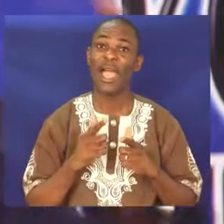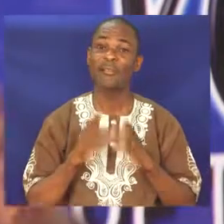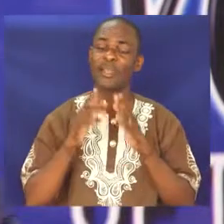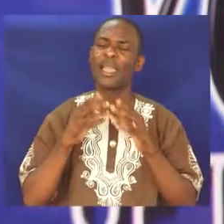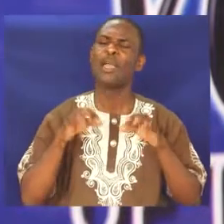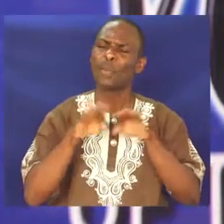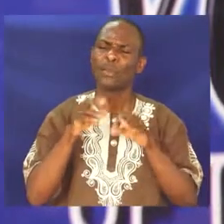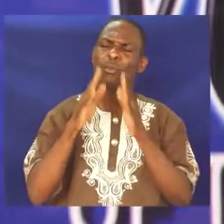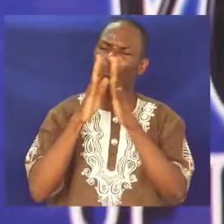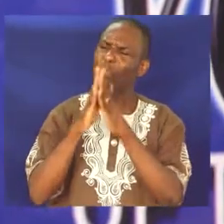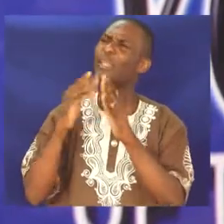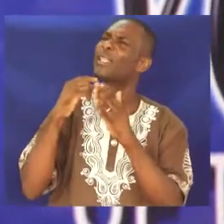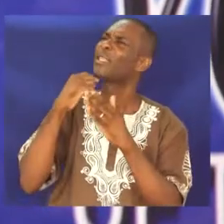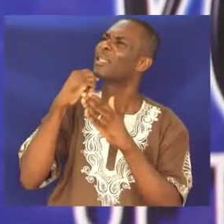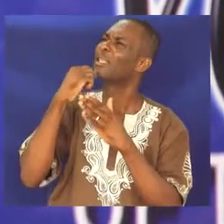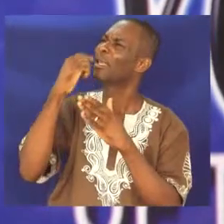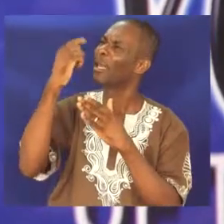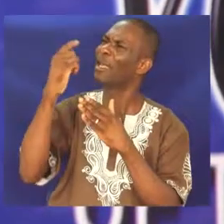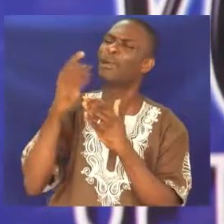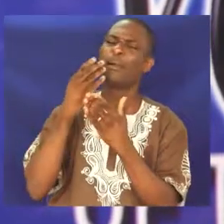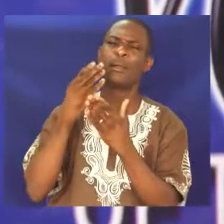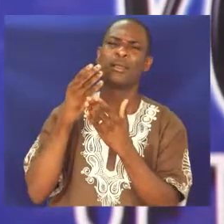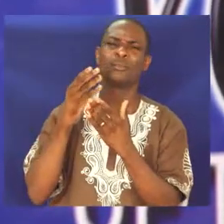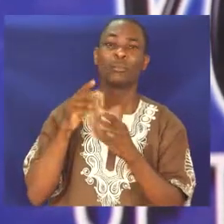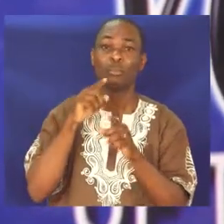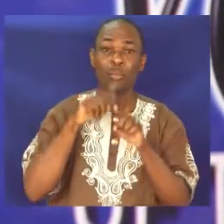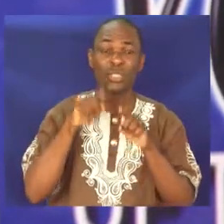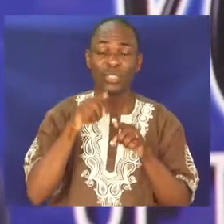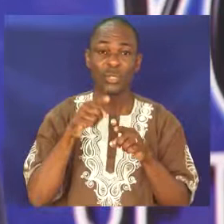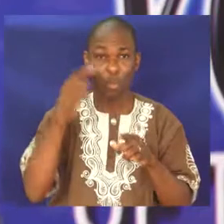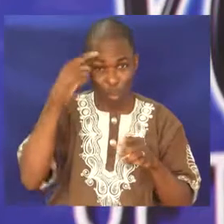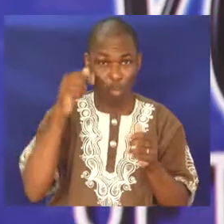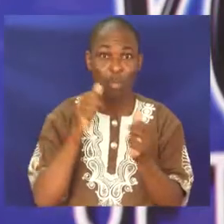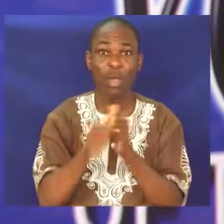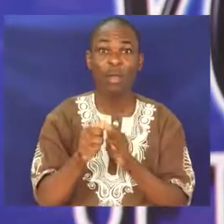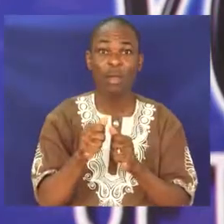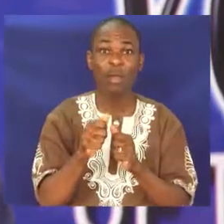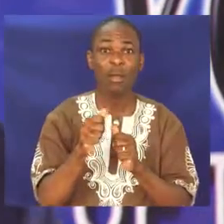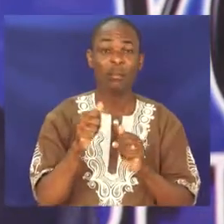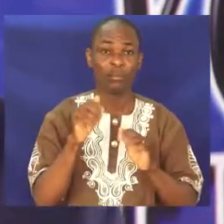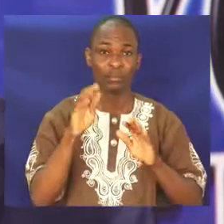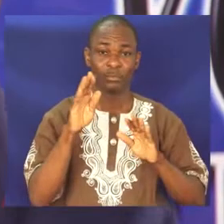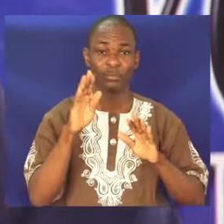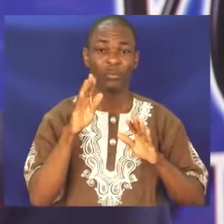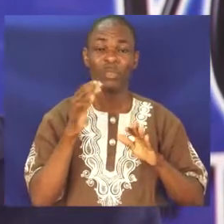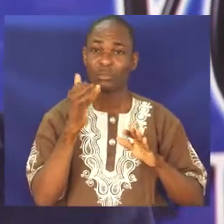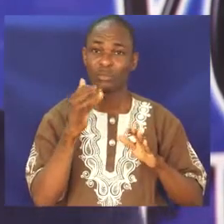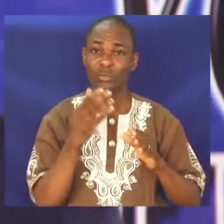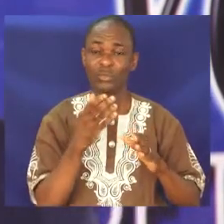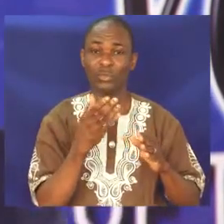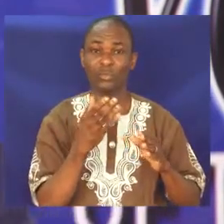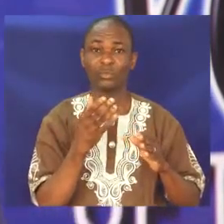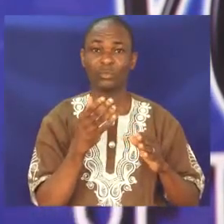paye, sir, a radi. Na man, how ho, and pepro ho, and kotumam pemrika, and quiet, near us away,